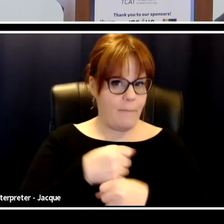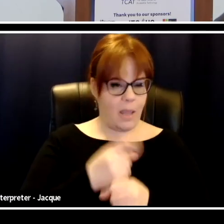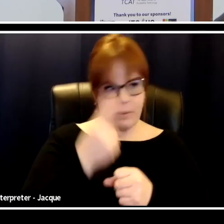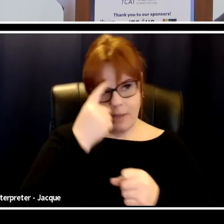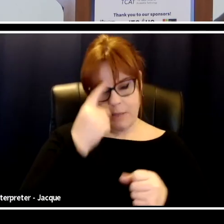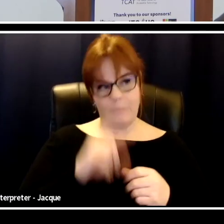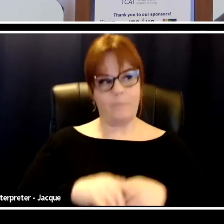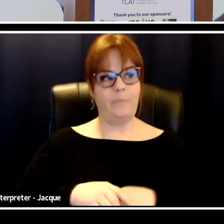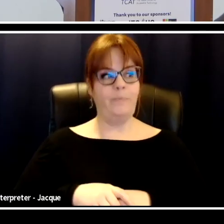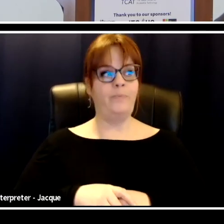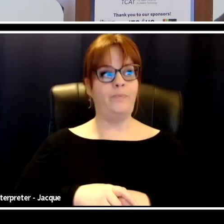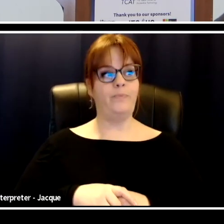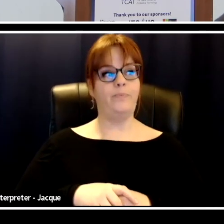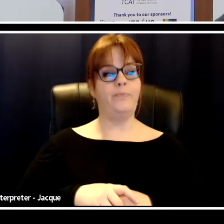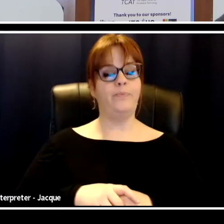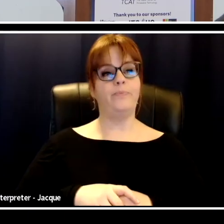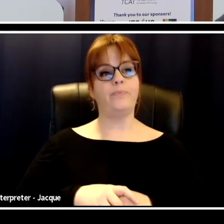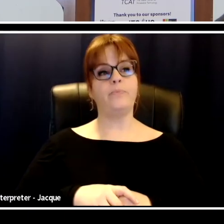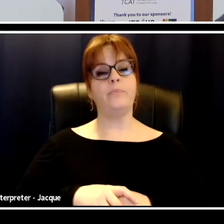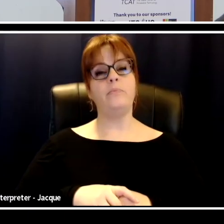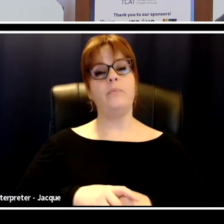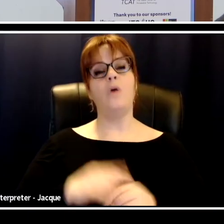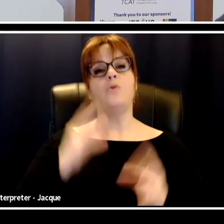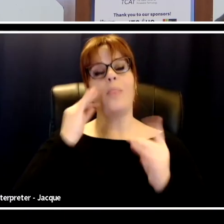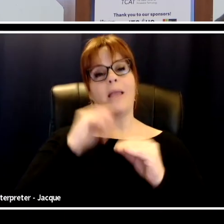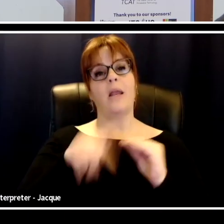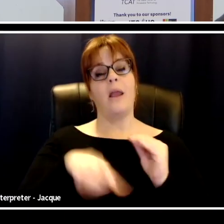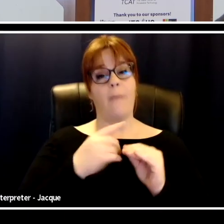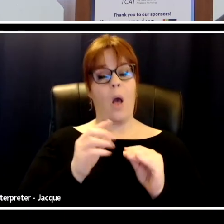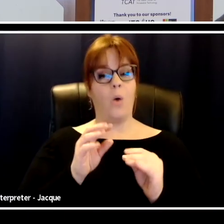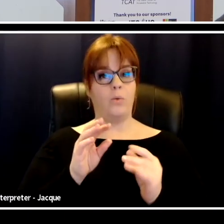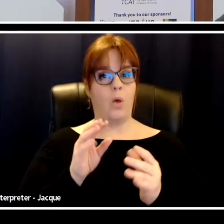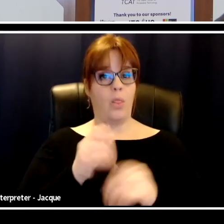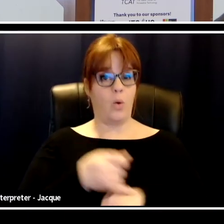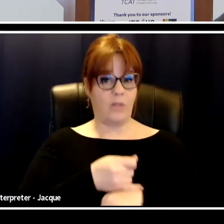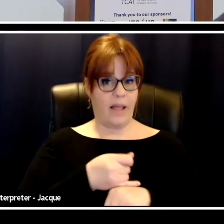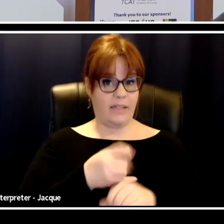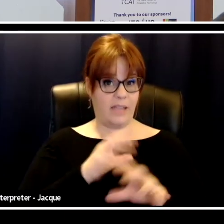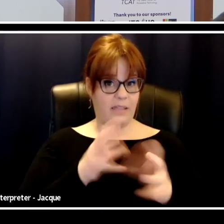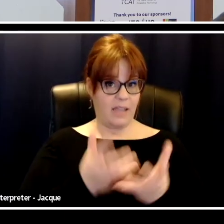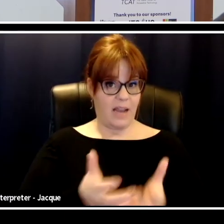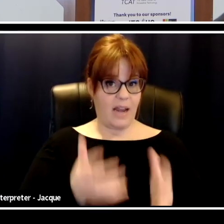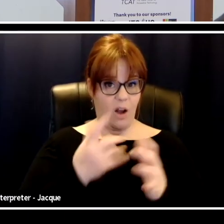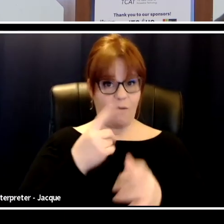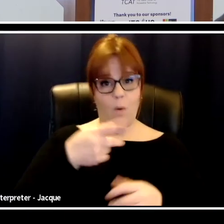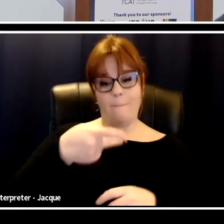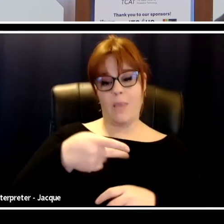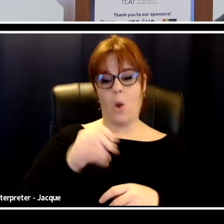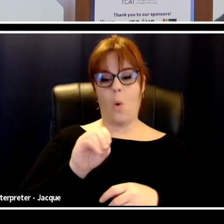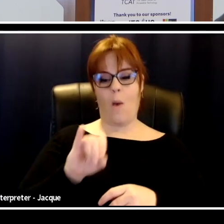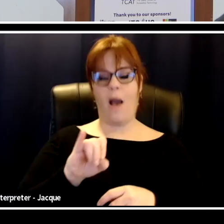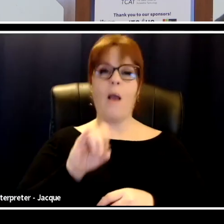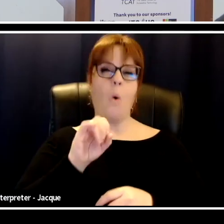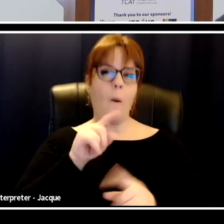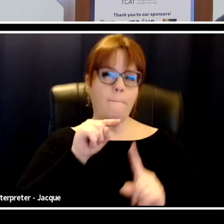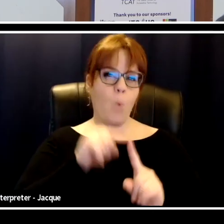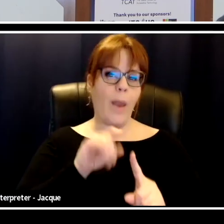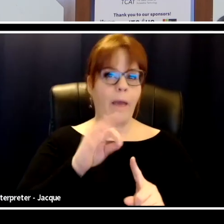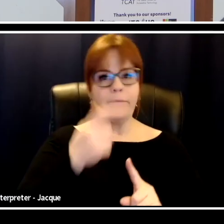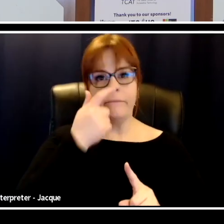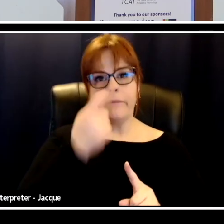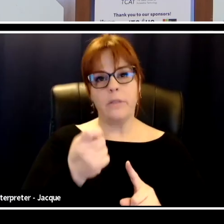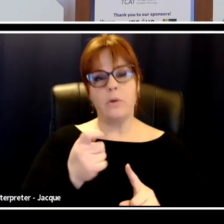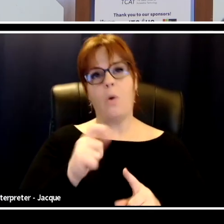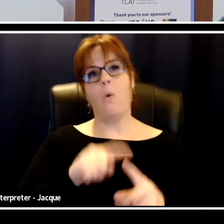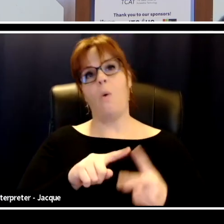is, you know, thinking about those islands as containers for POIs, what we call points of interest, or you can kind of also think about it as like amenities